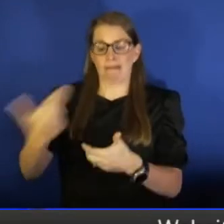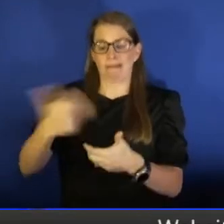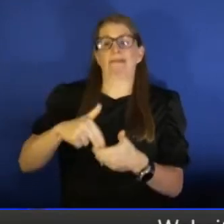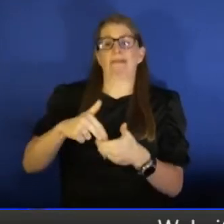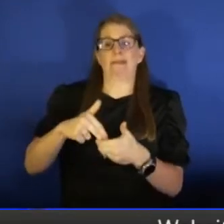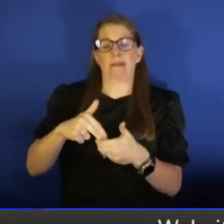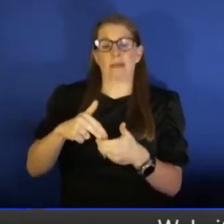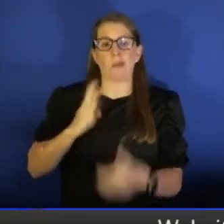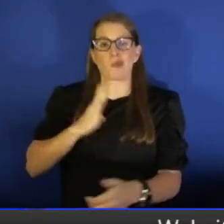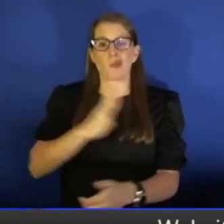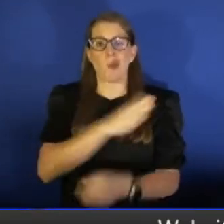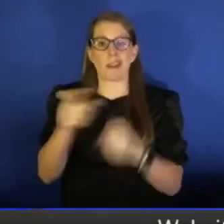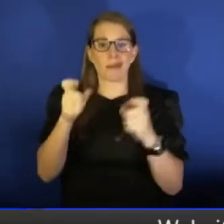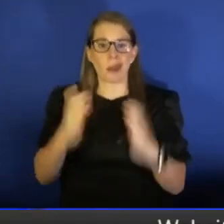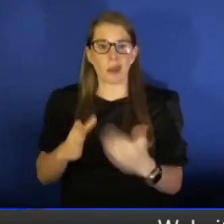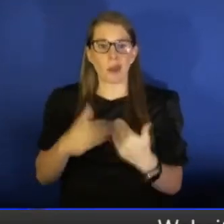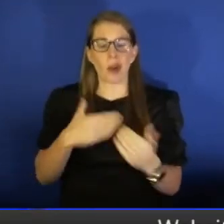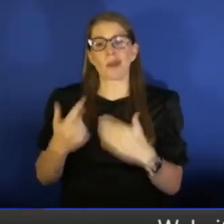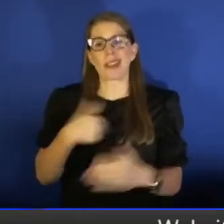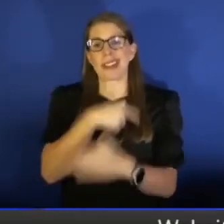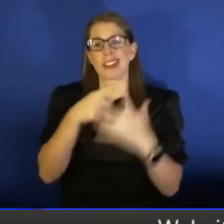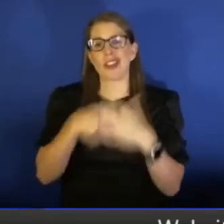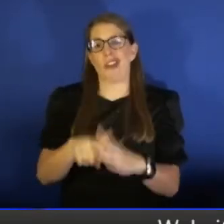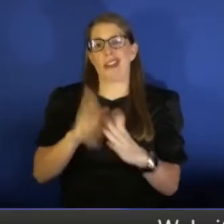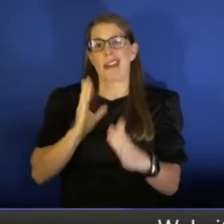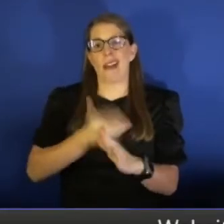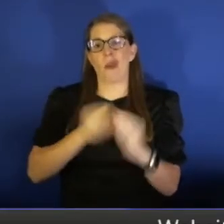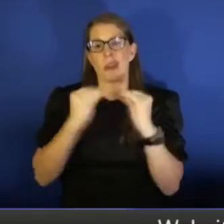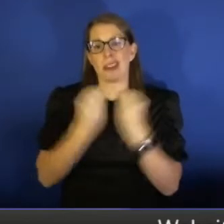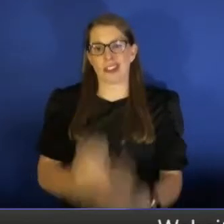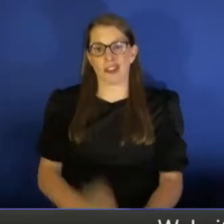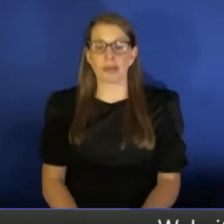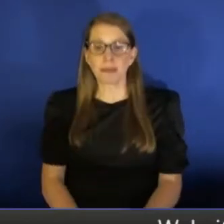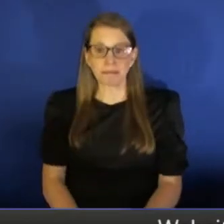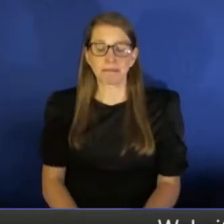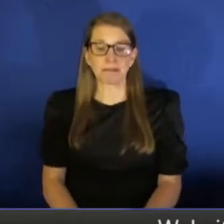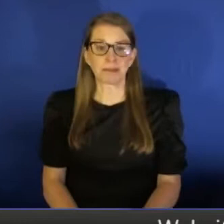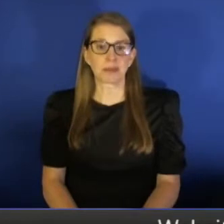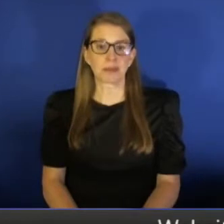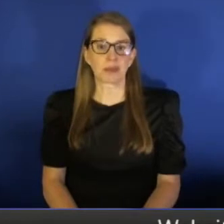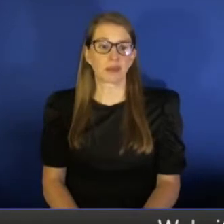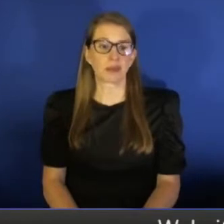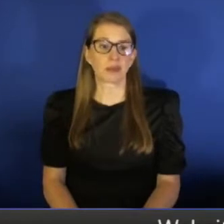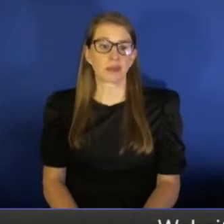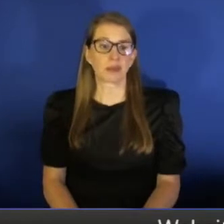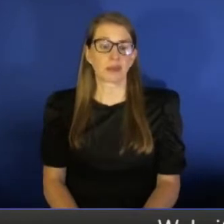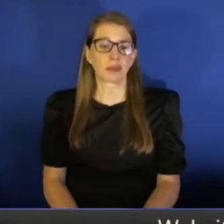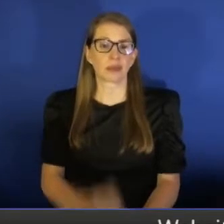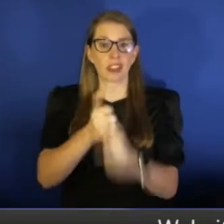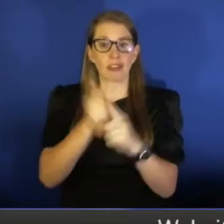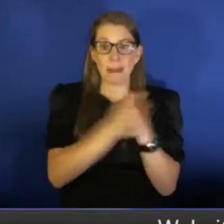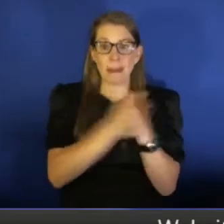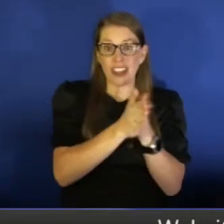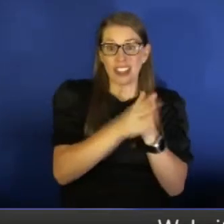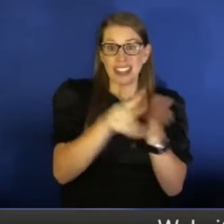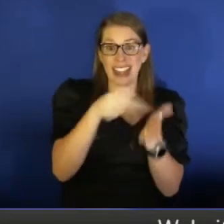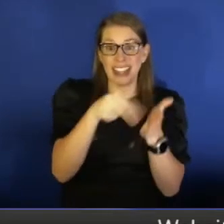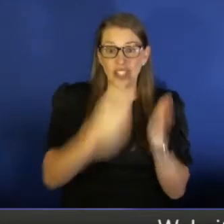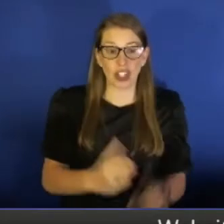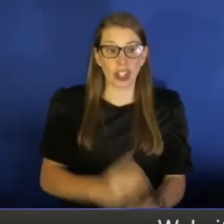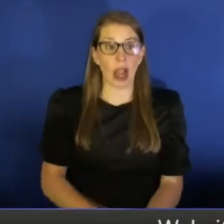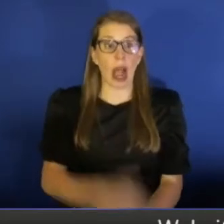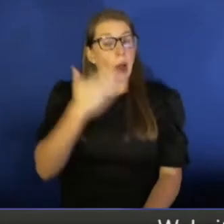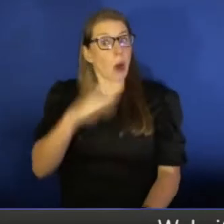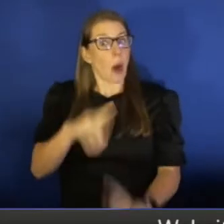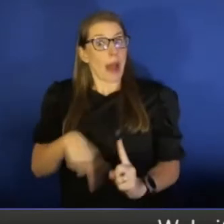we started Gift of Life in 1998. Well, you mentioned that you were a passionate dancer before Well, this. I don't know about a passionate